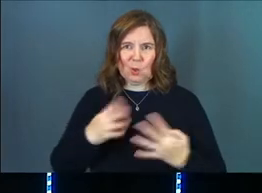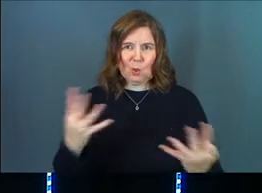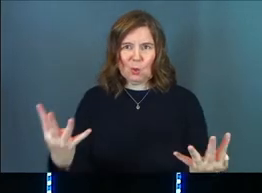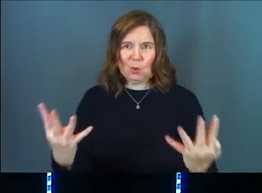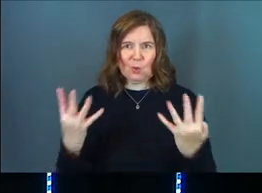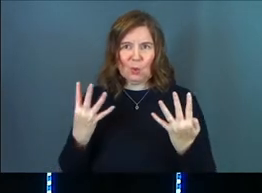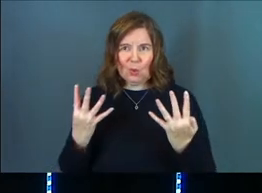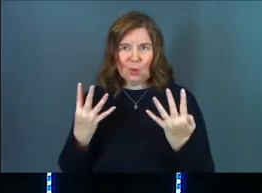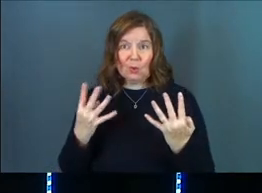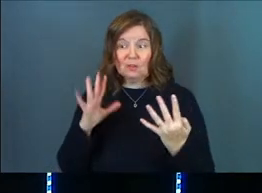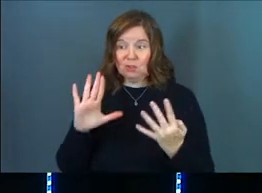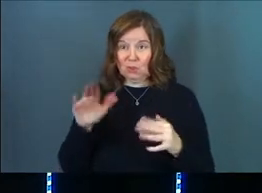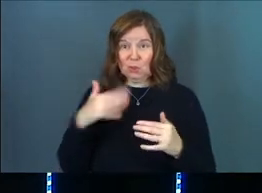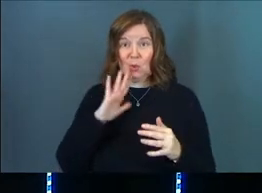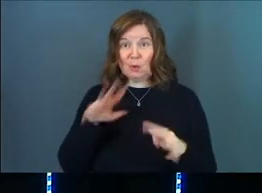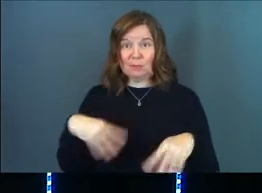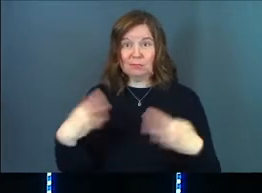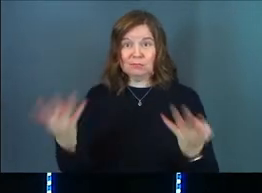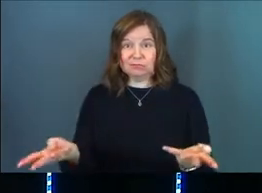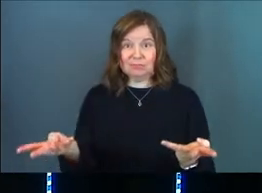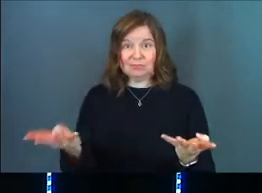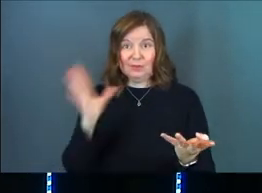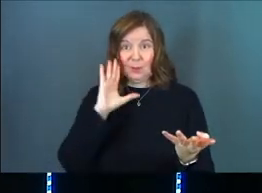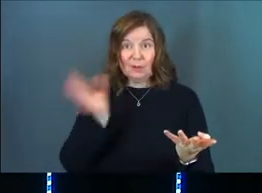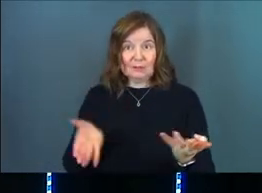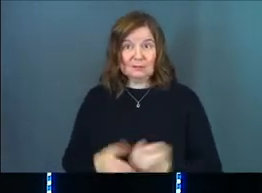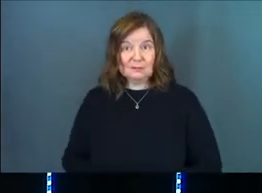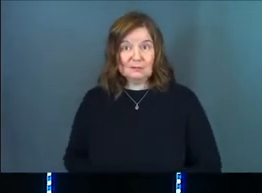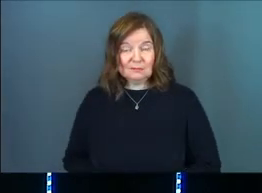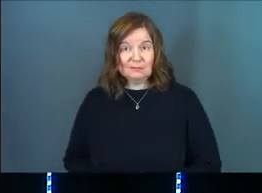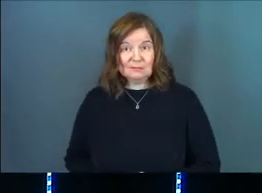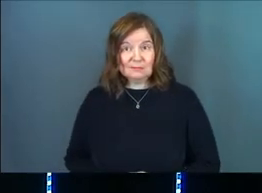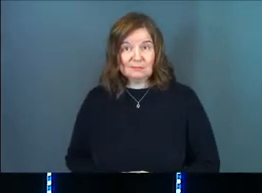you brought, you're all going down.